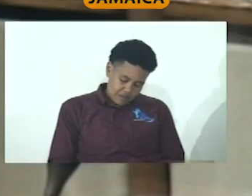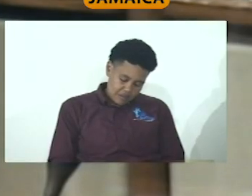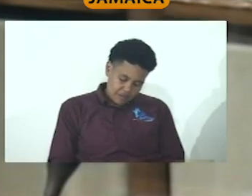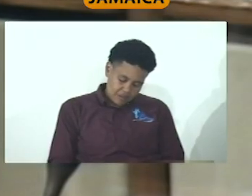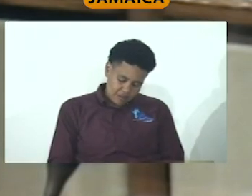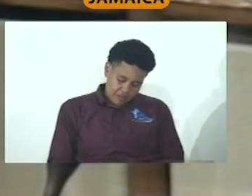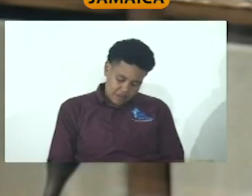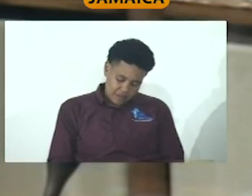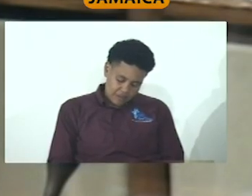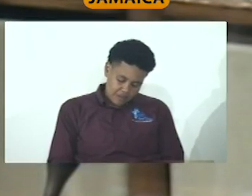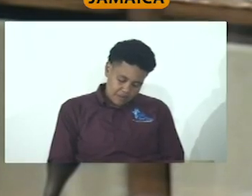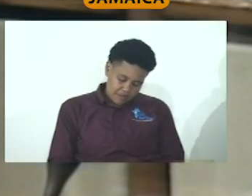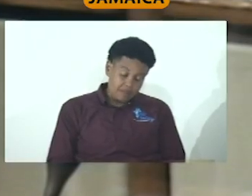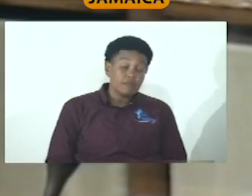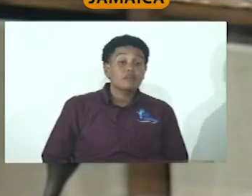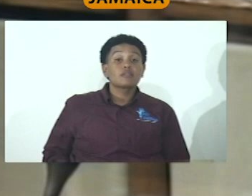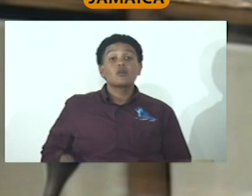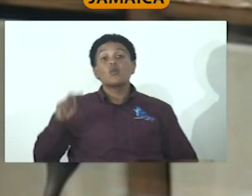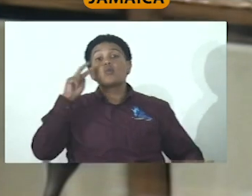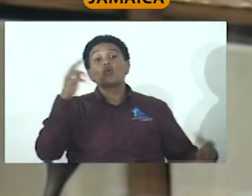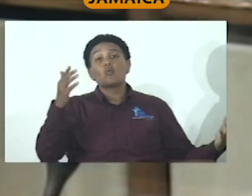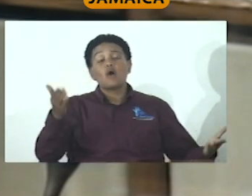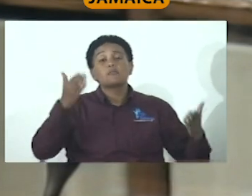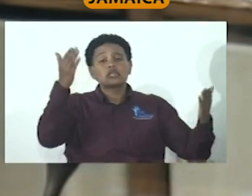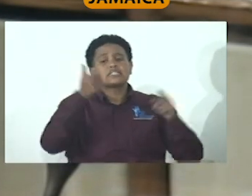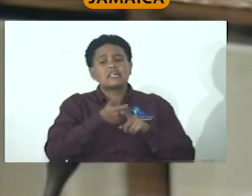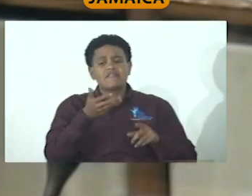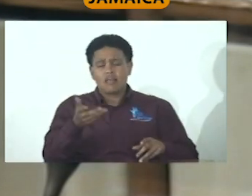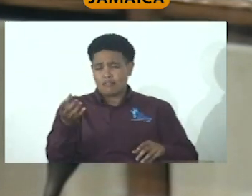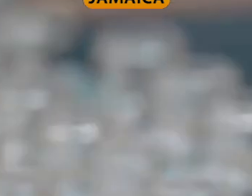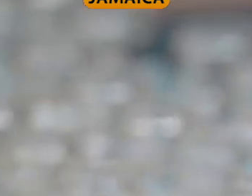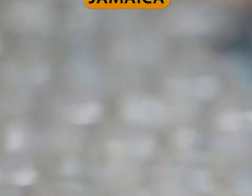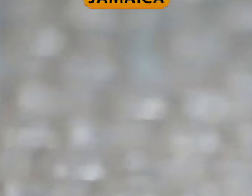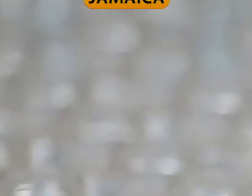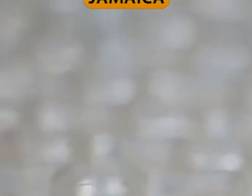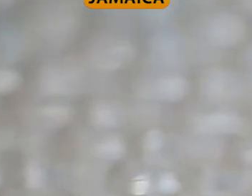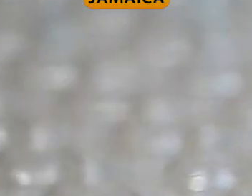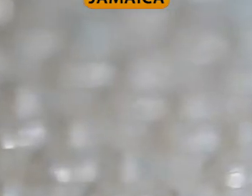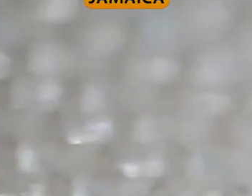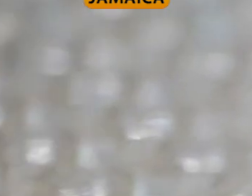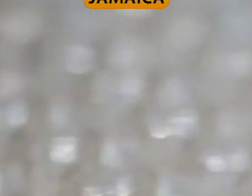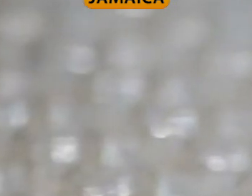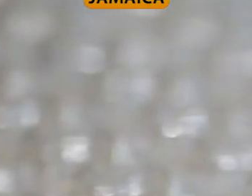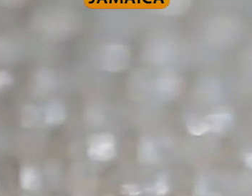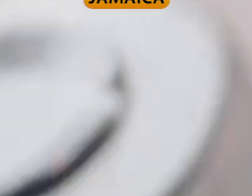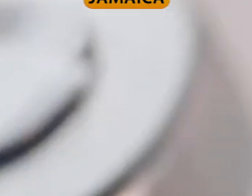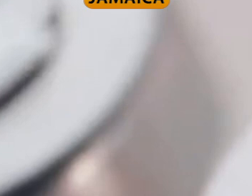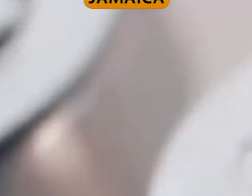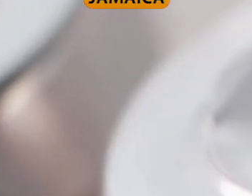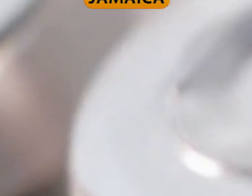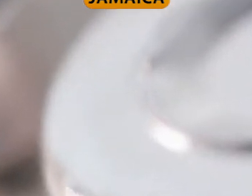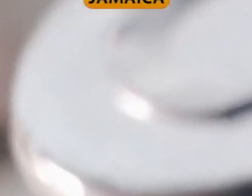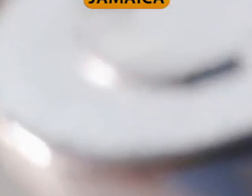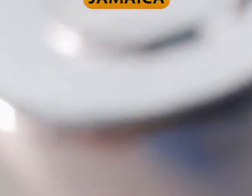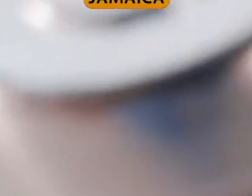and Wellness Minister, Dr. Christopher Tufton, says the National COVID-19 Vaccine Deployment Plan is aligned